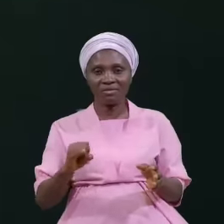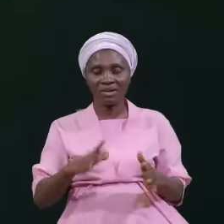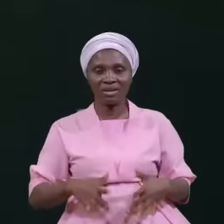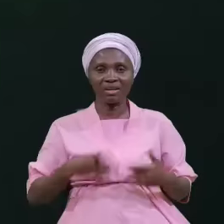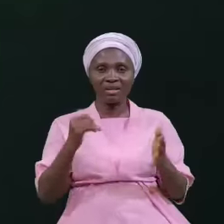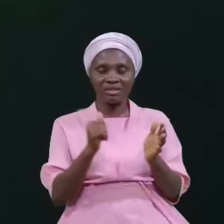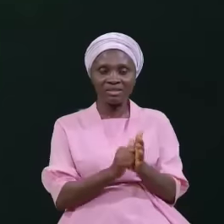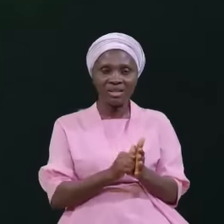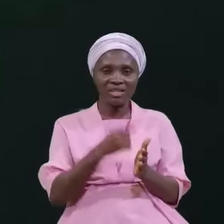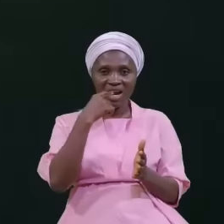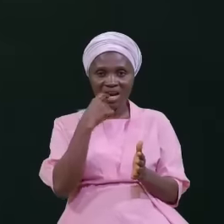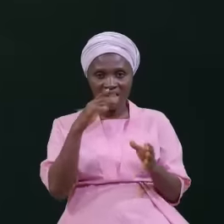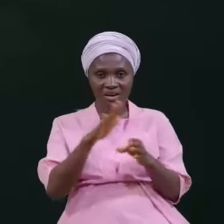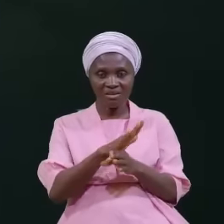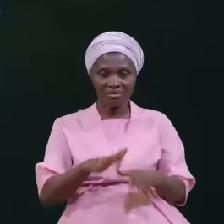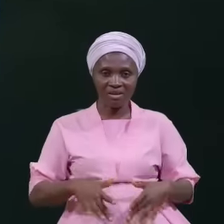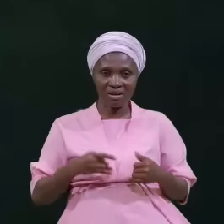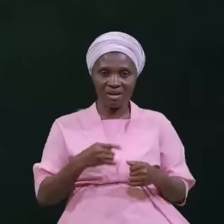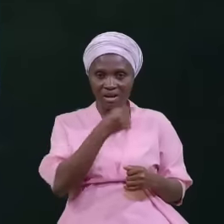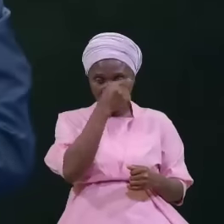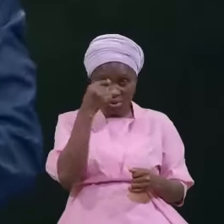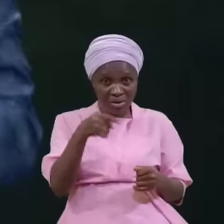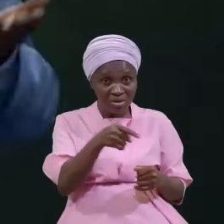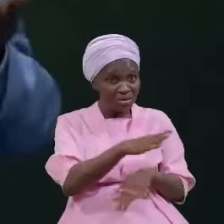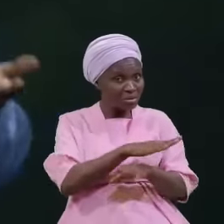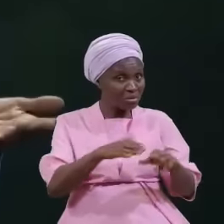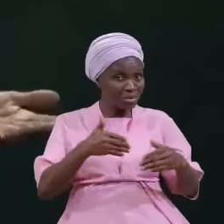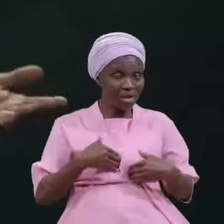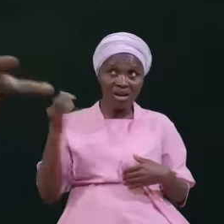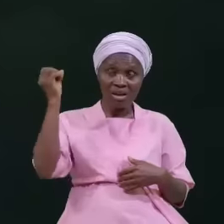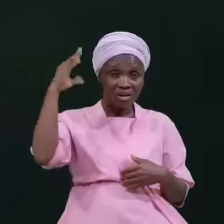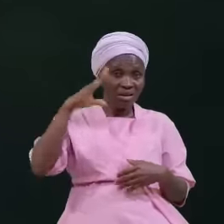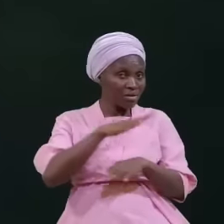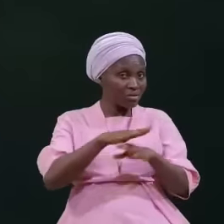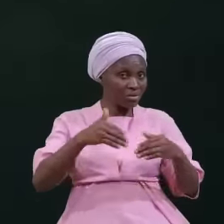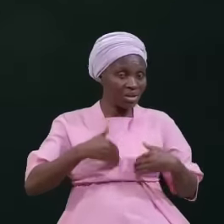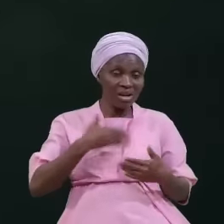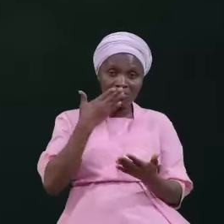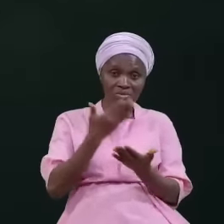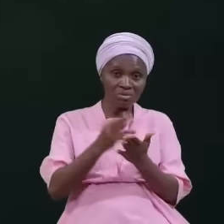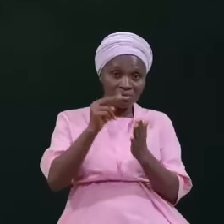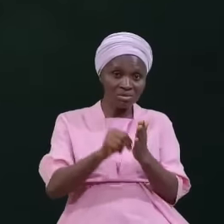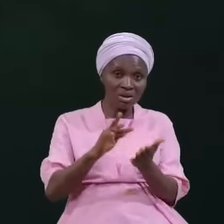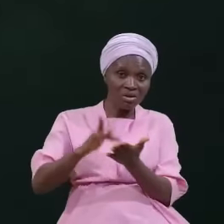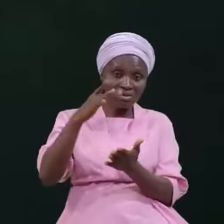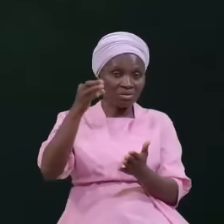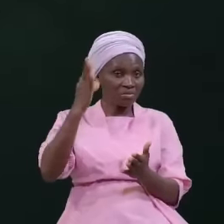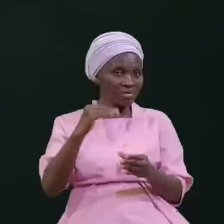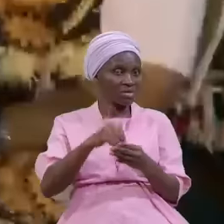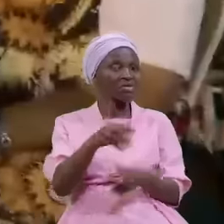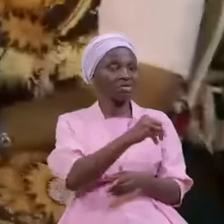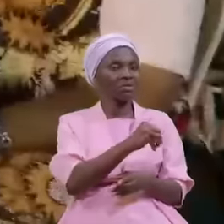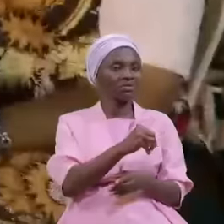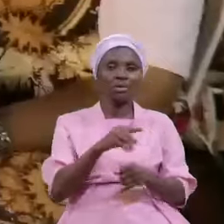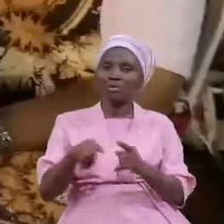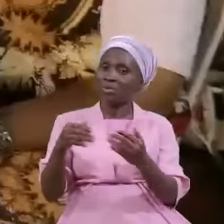life, because they don't have the grace and the goodness and the glory of God. But now, tonight, things will